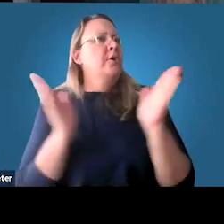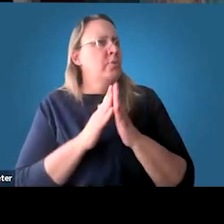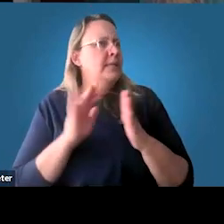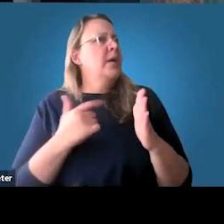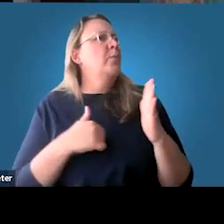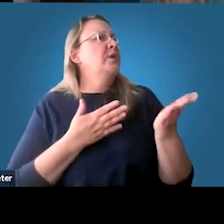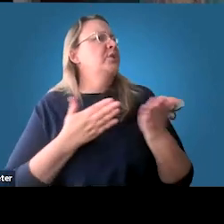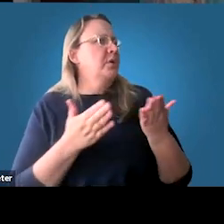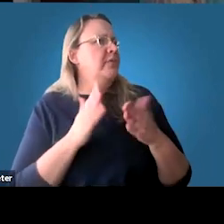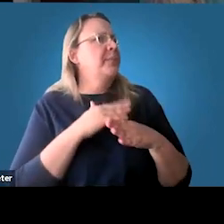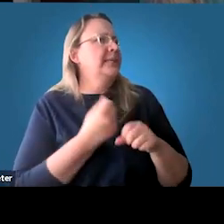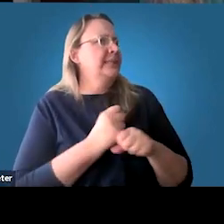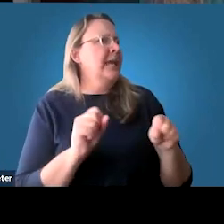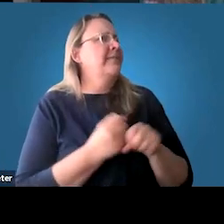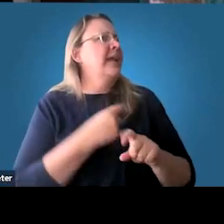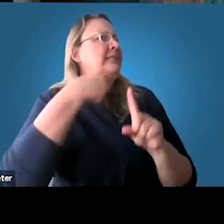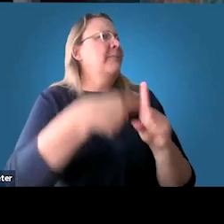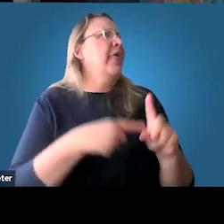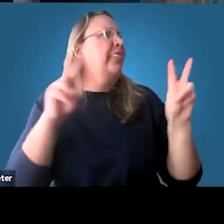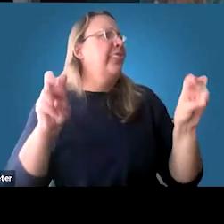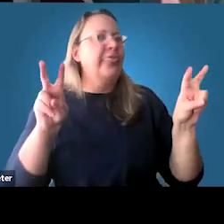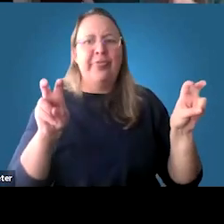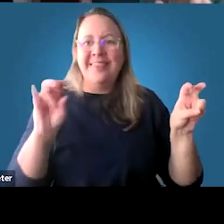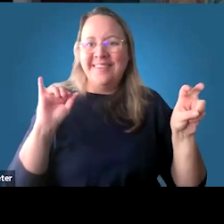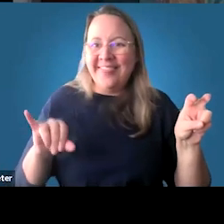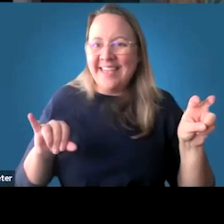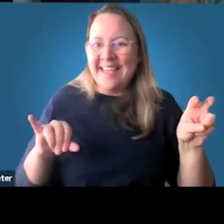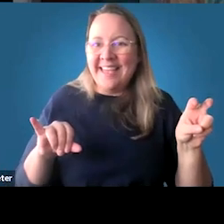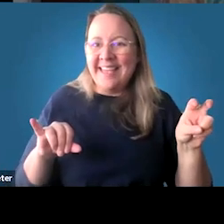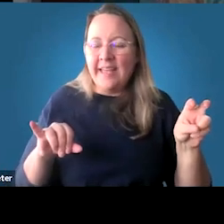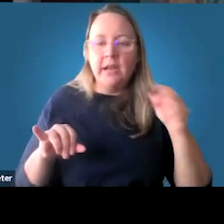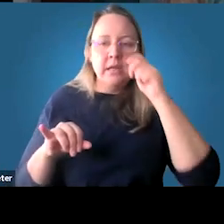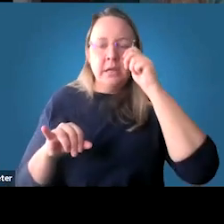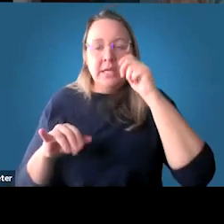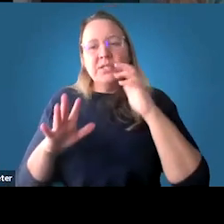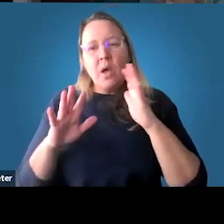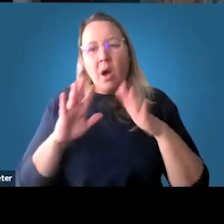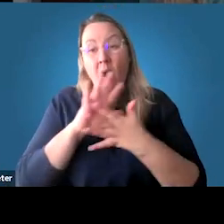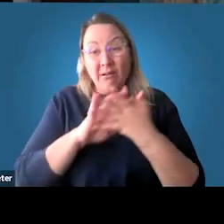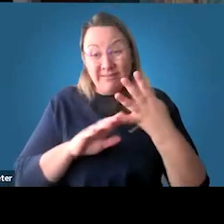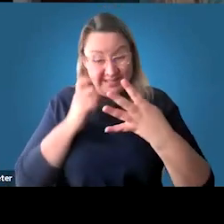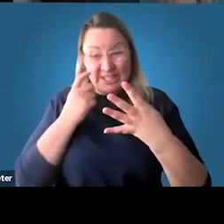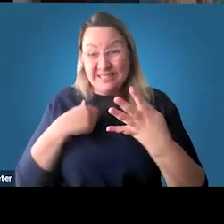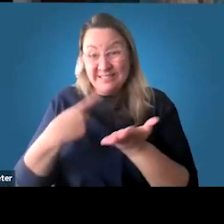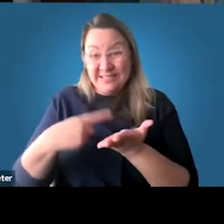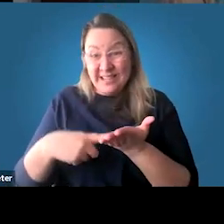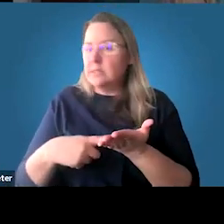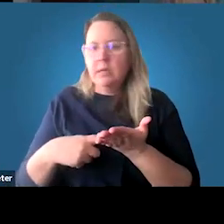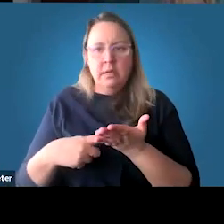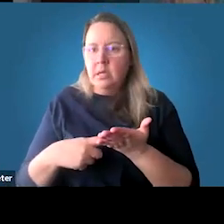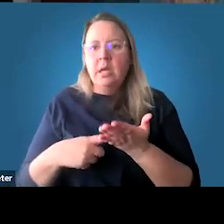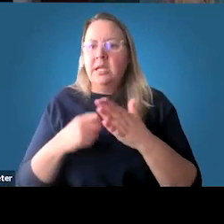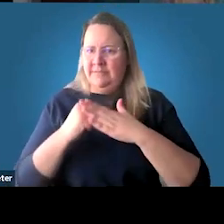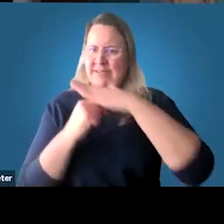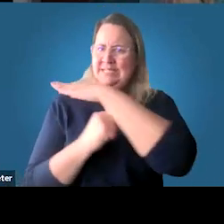be safe next month? So the good news is that these principles that we've been discussing hold up no matter what's